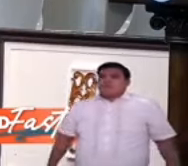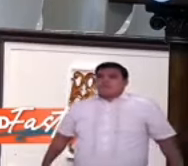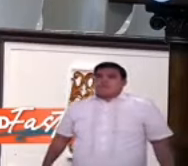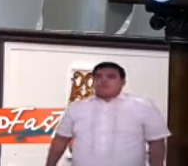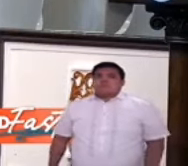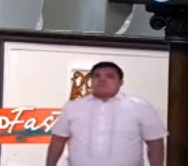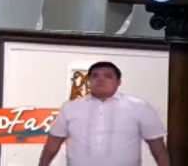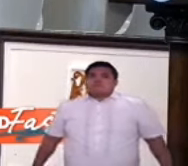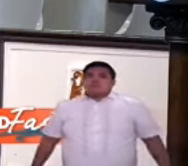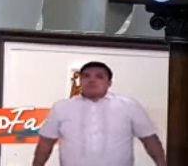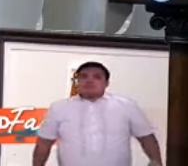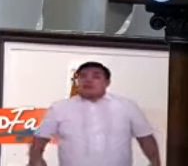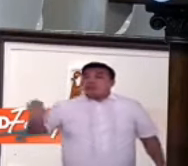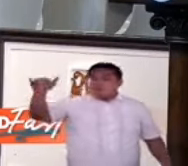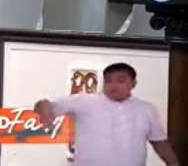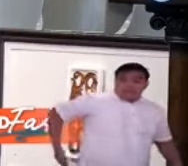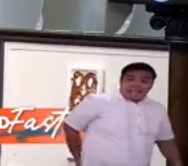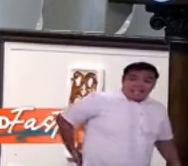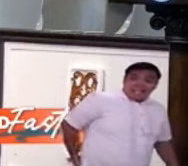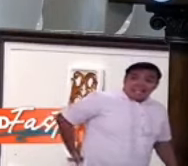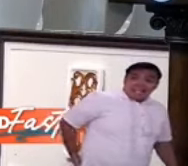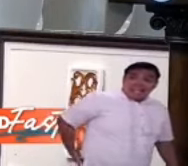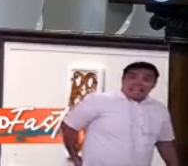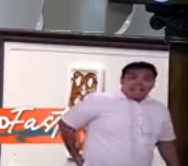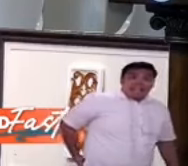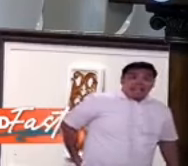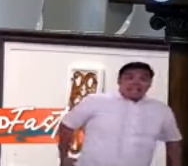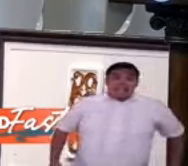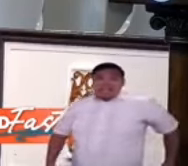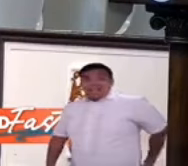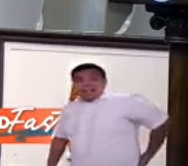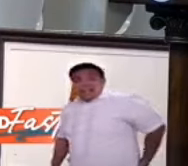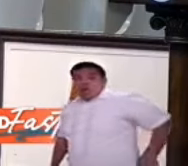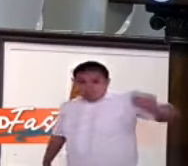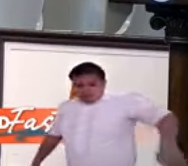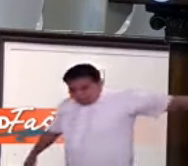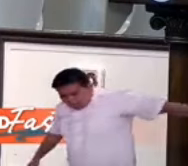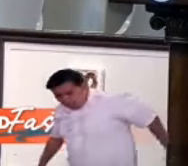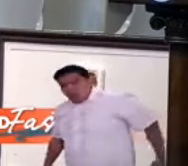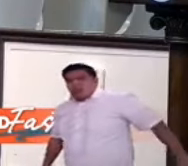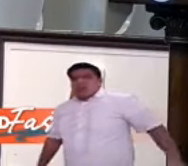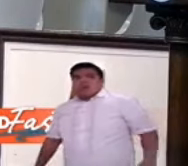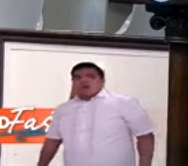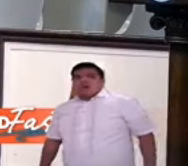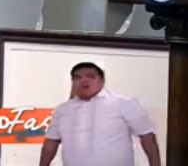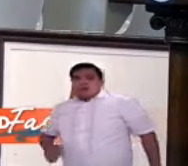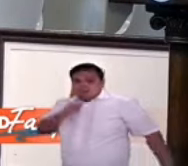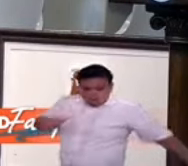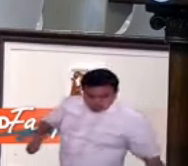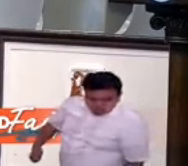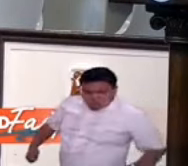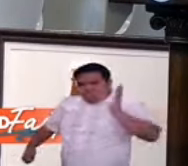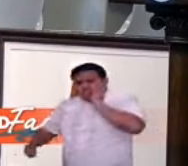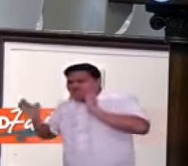lubot. Dili ni. Ayaw sumbaga inyong anak. Dili ni. Ayaw. Dili ni. Dili oh.